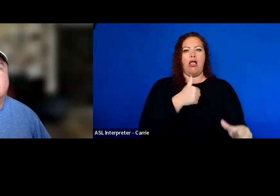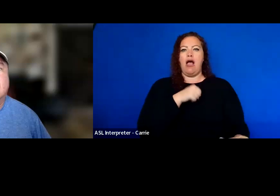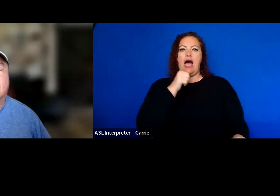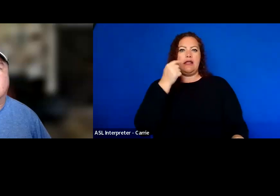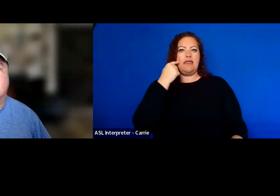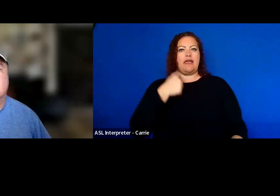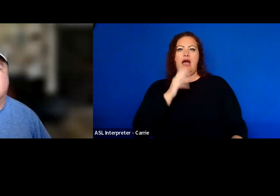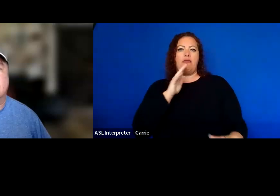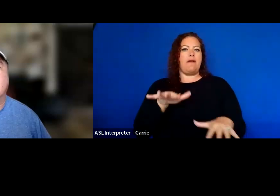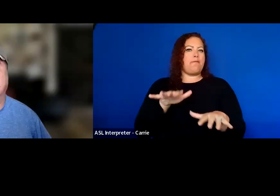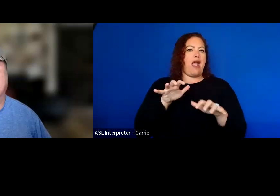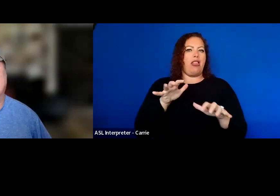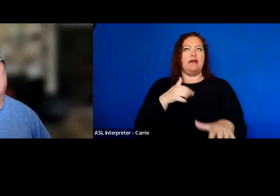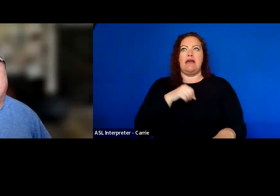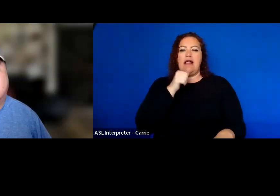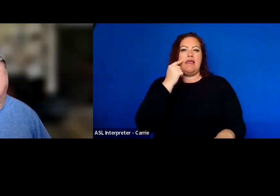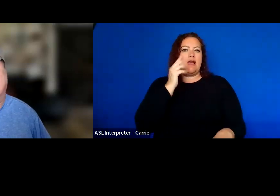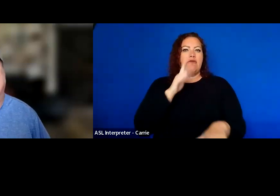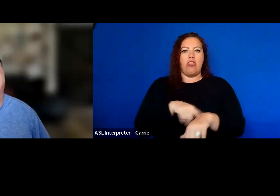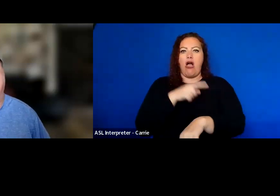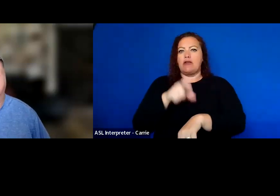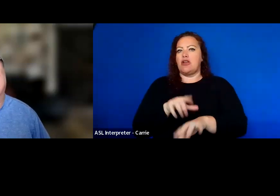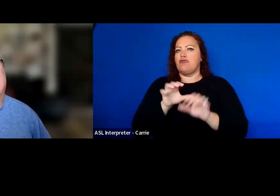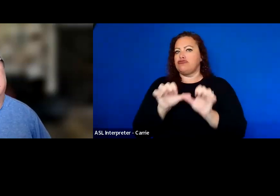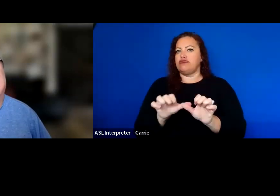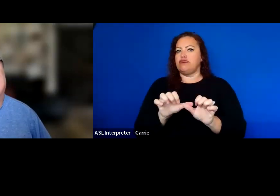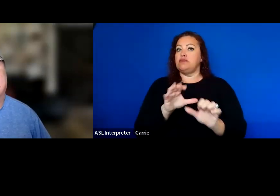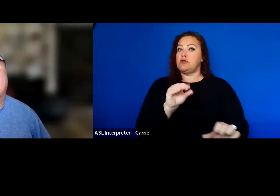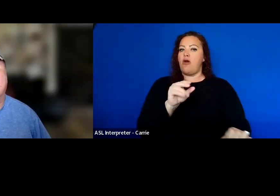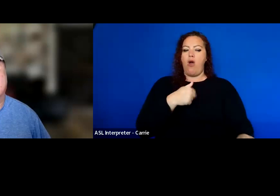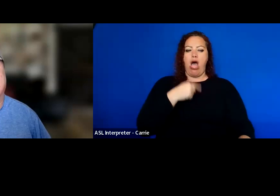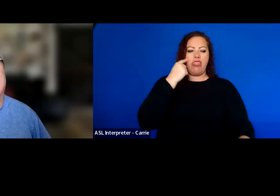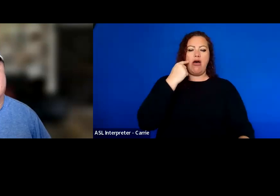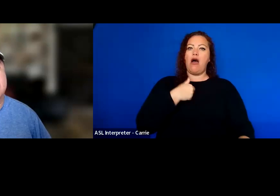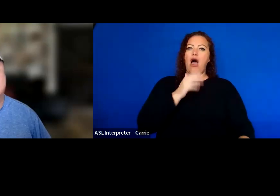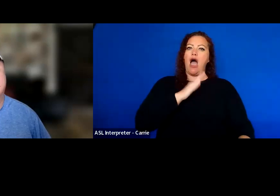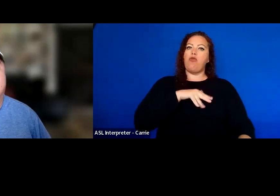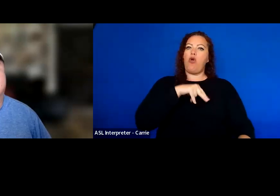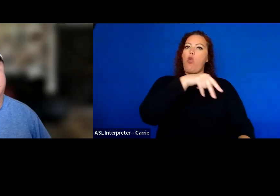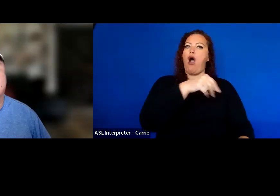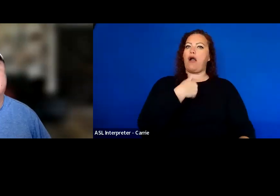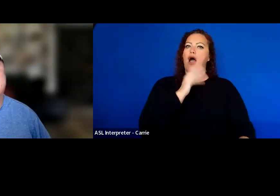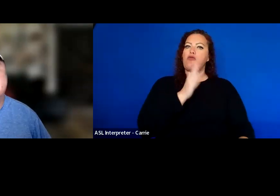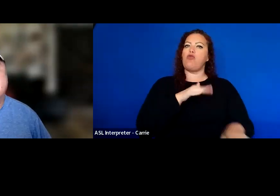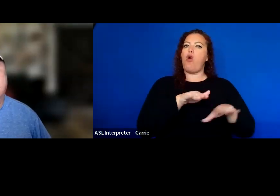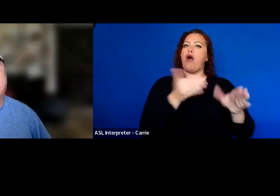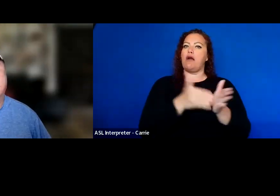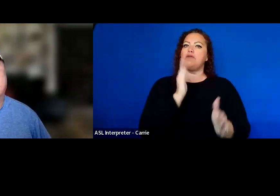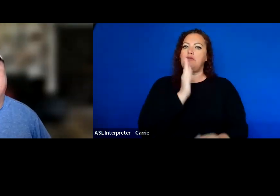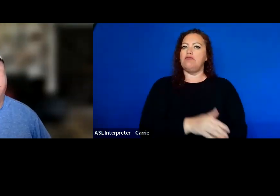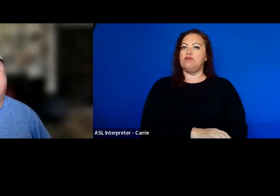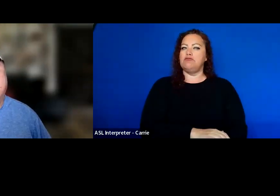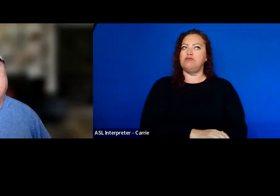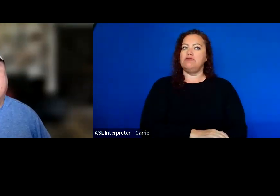think that I was going to have long-term. I thought I was going to walk. To be honest, I thought I was going to walk again.